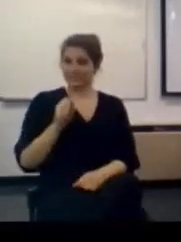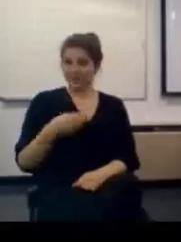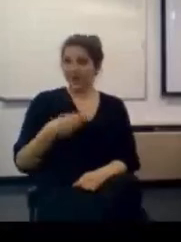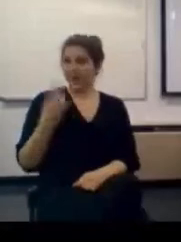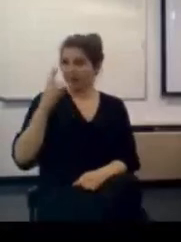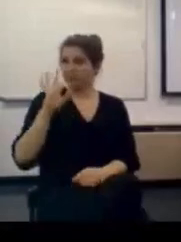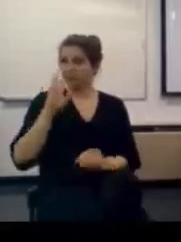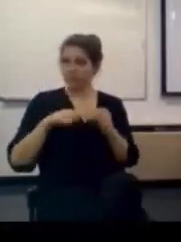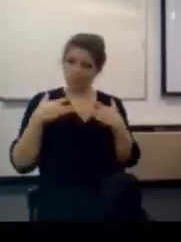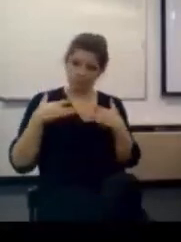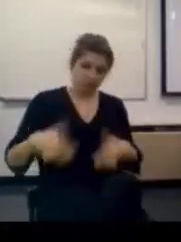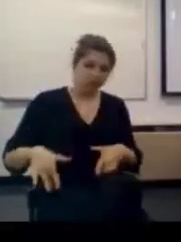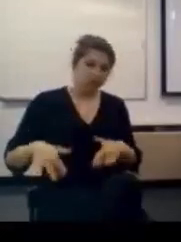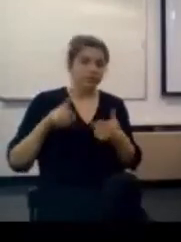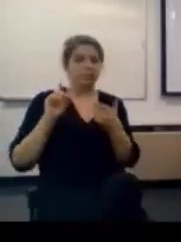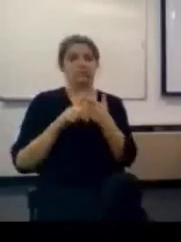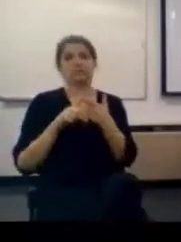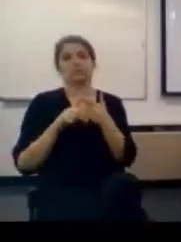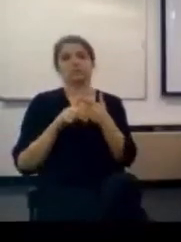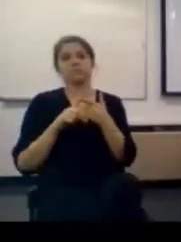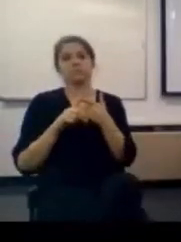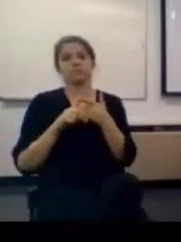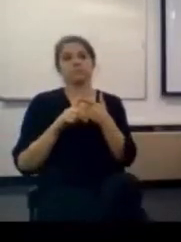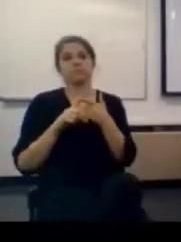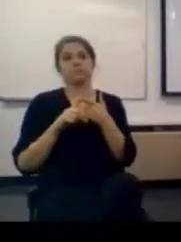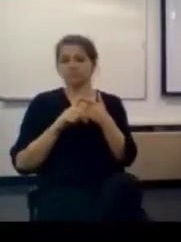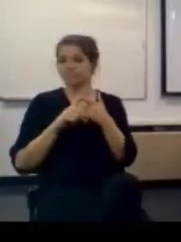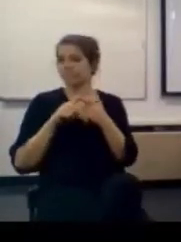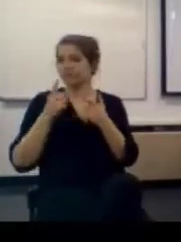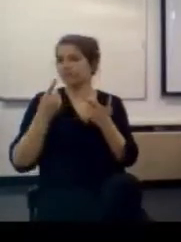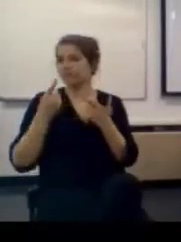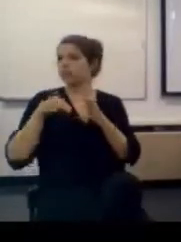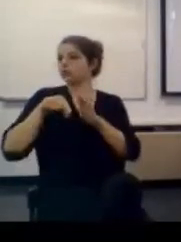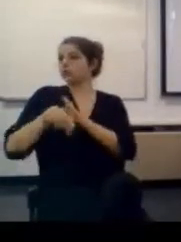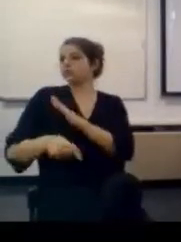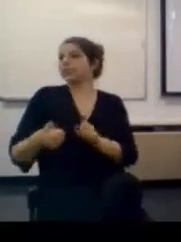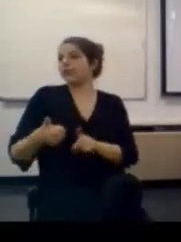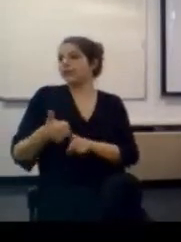non-citizen status is also very high when you talk about depression and